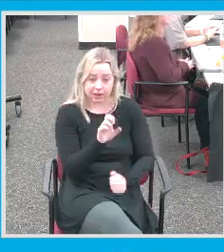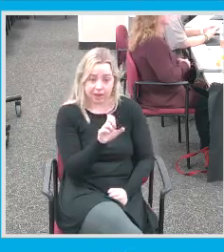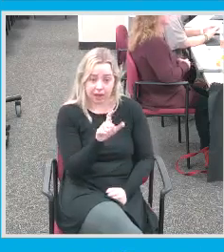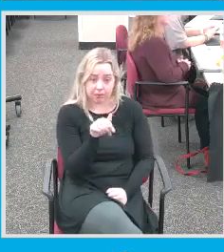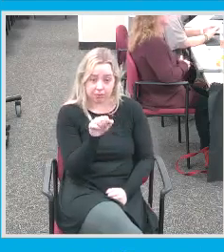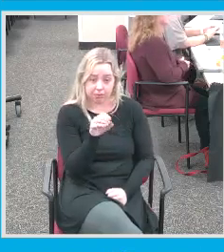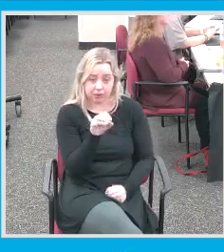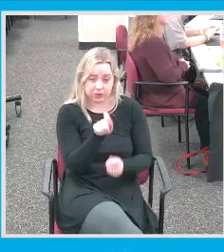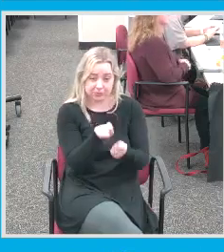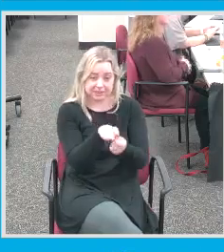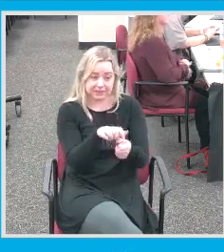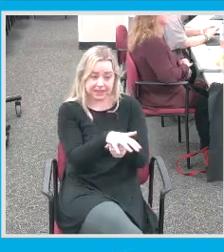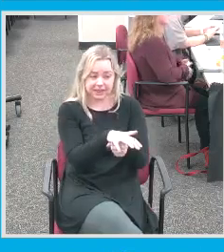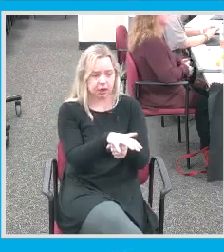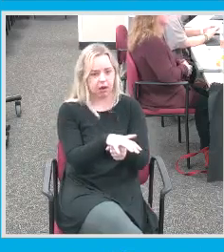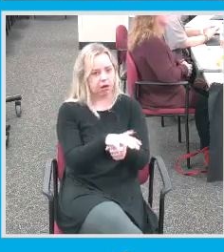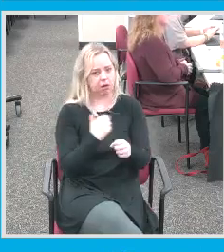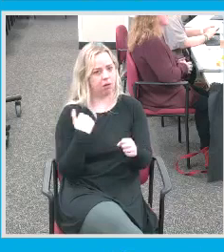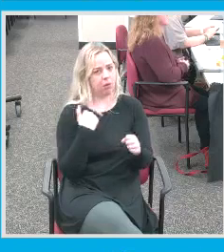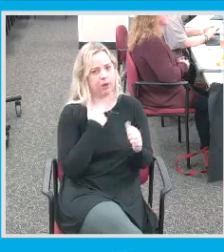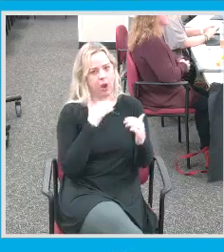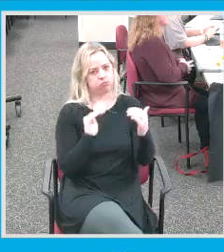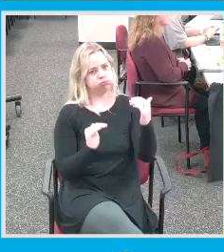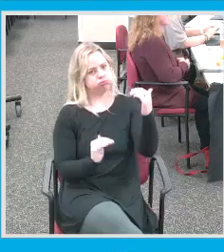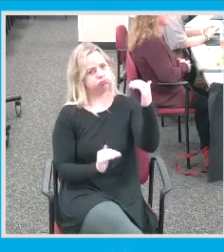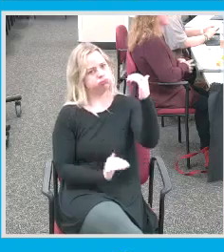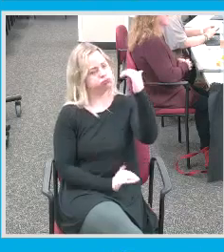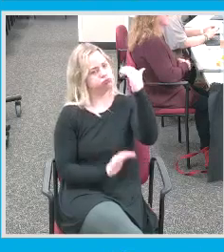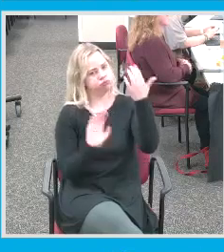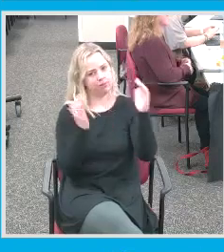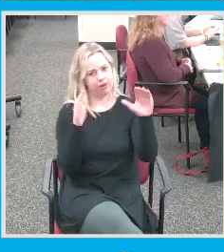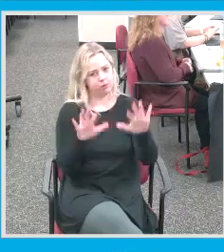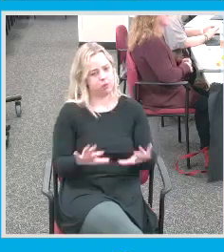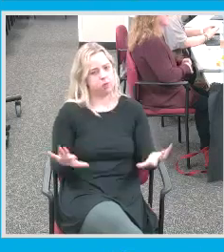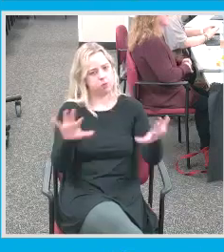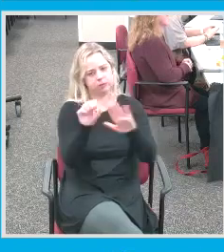well. As far as particular